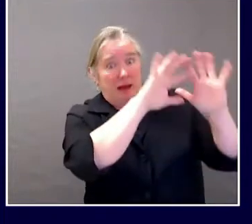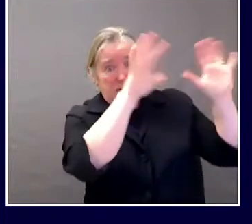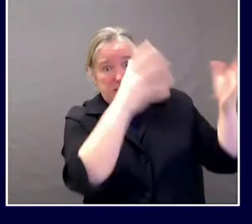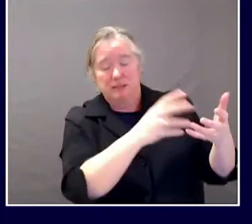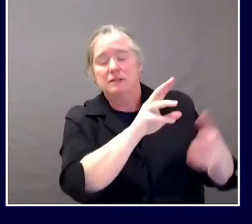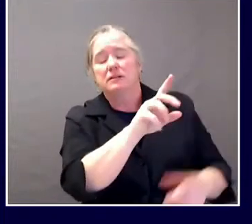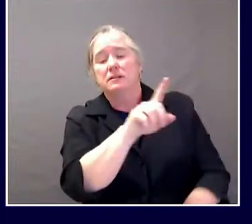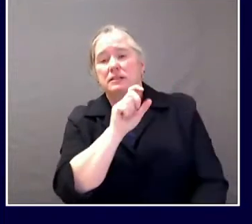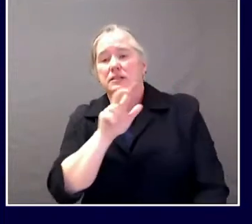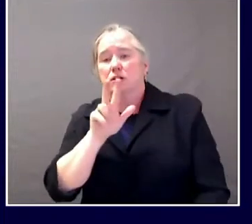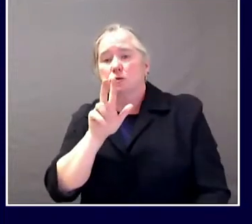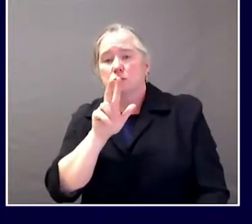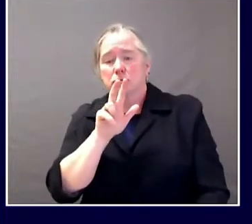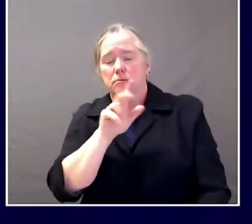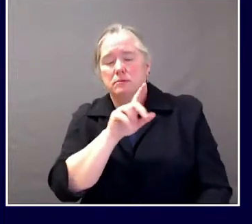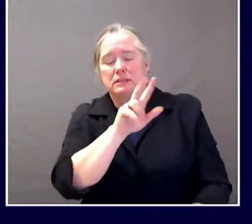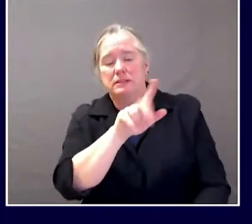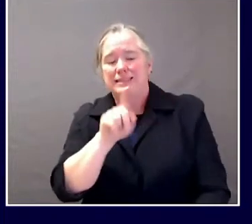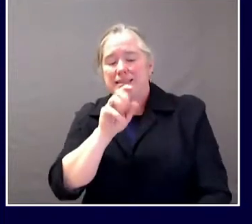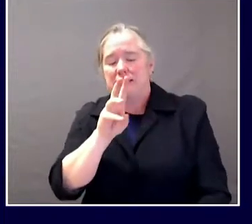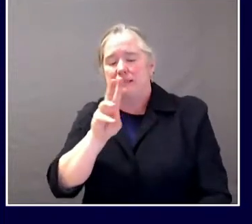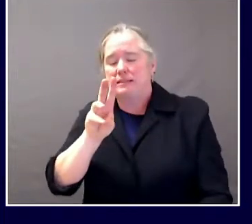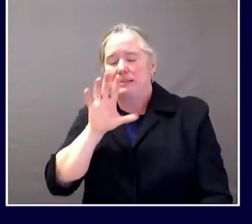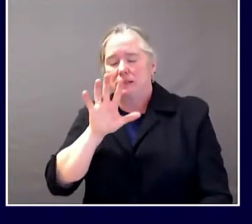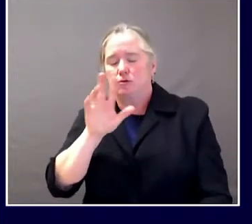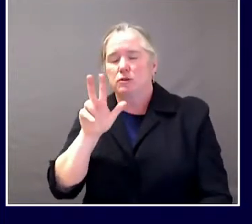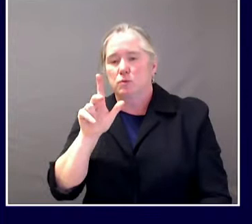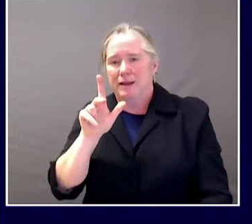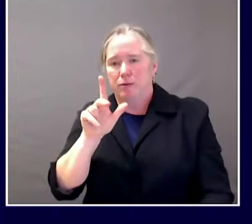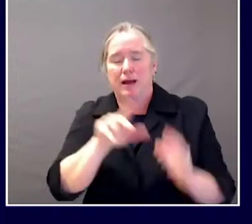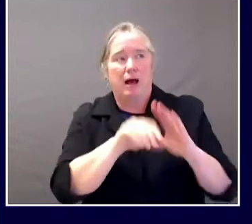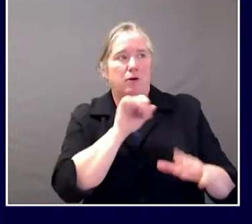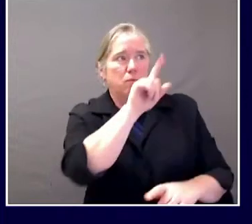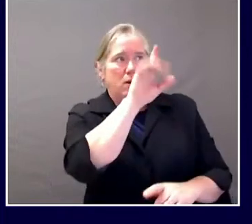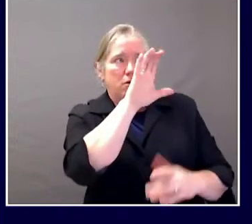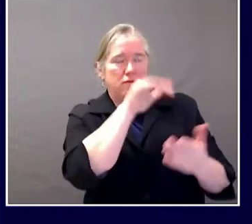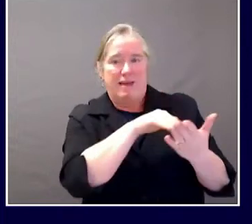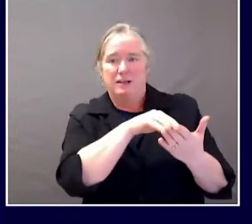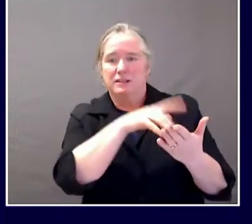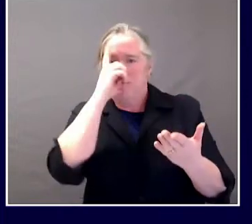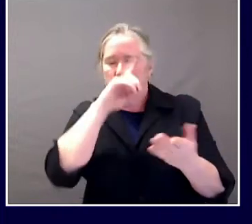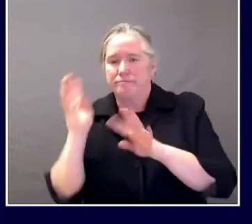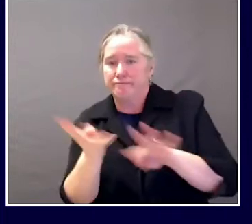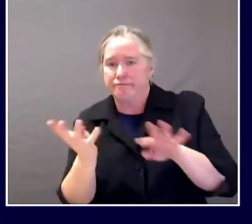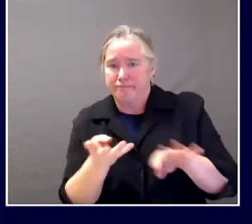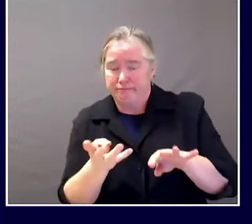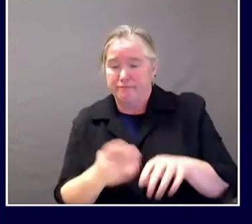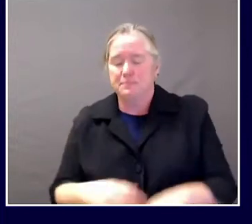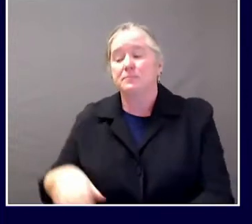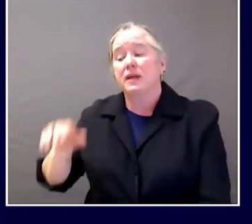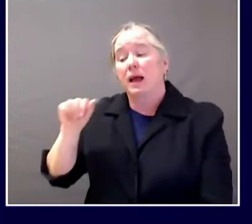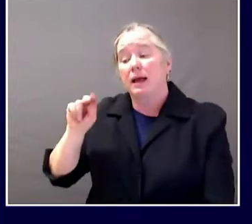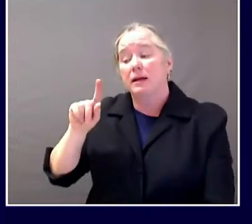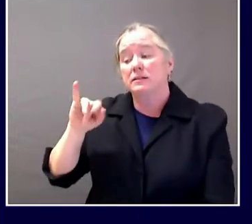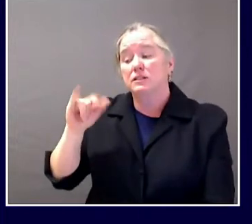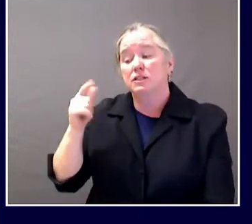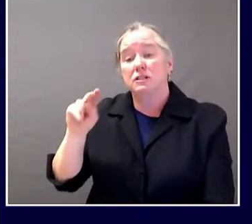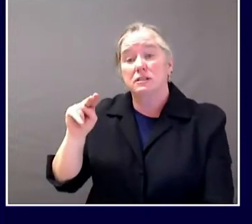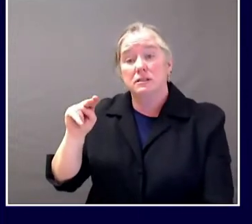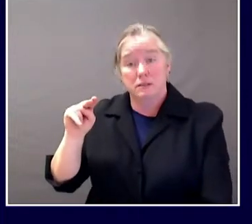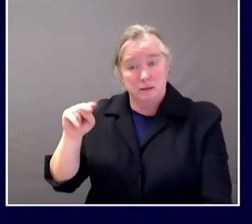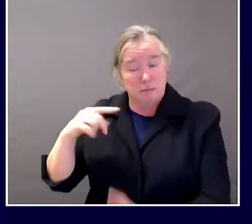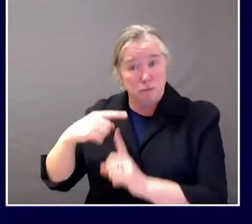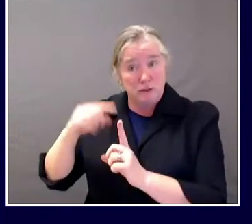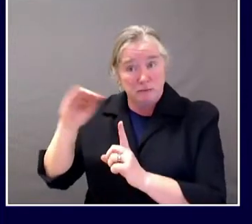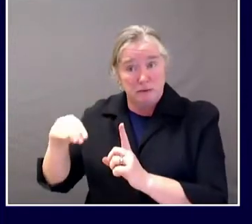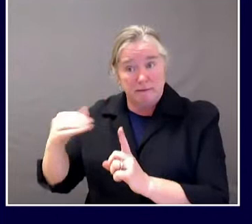per every 100,000 people. Antigen positivity rates have held steady. Right now, the antigen